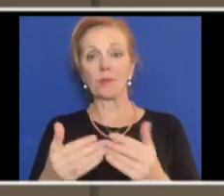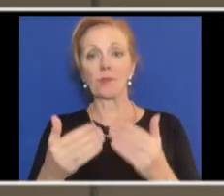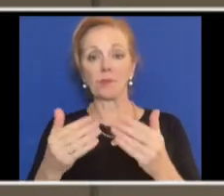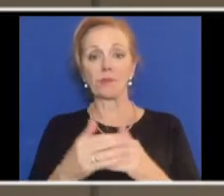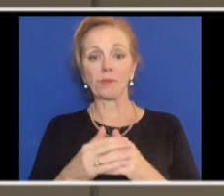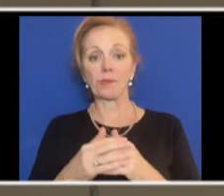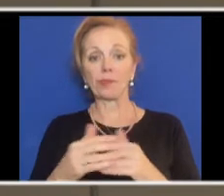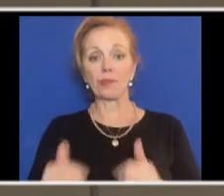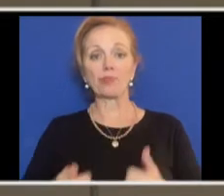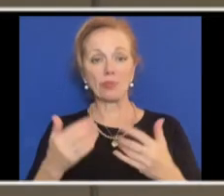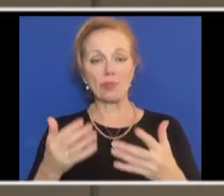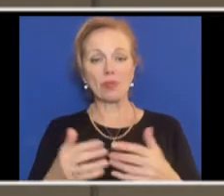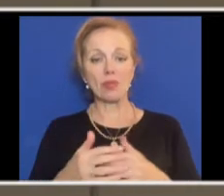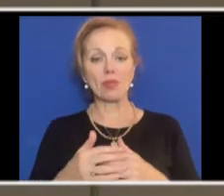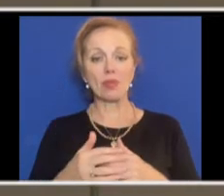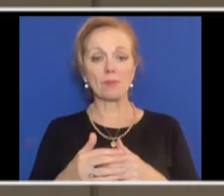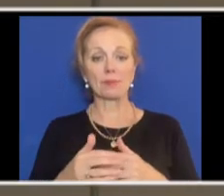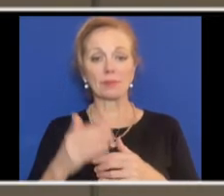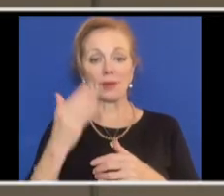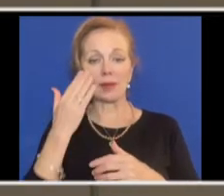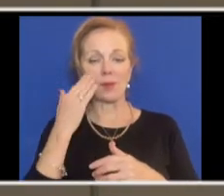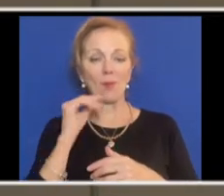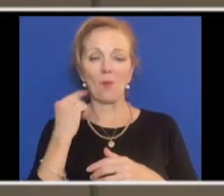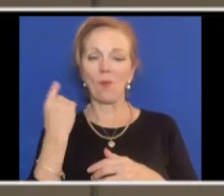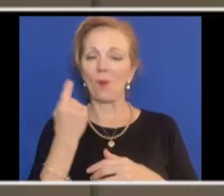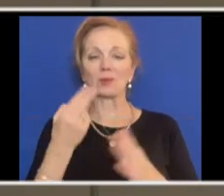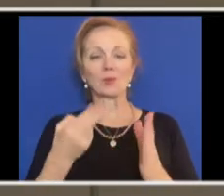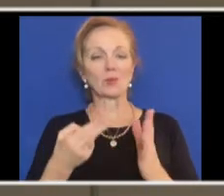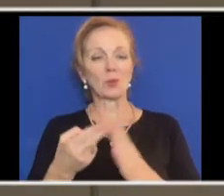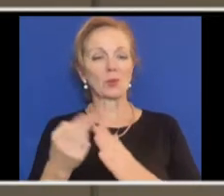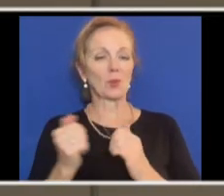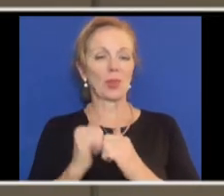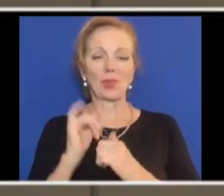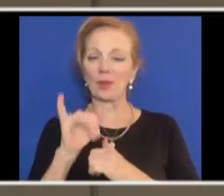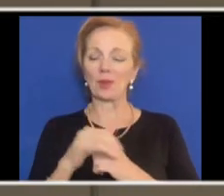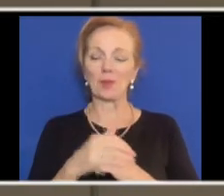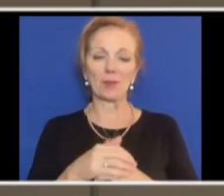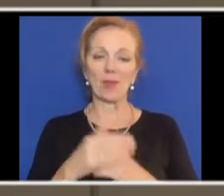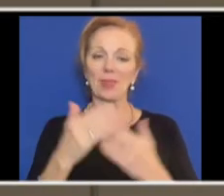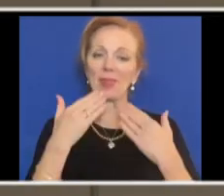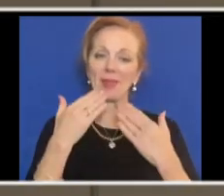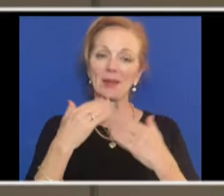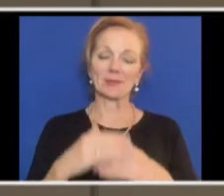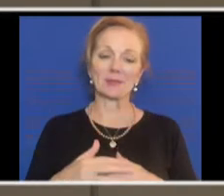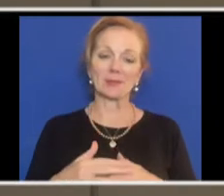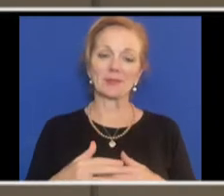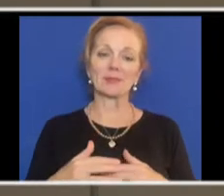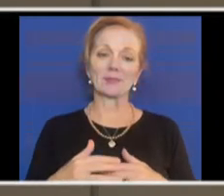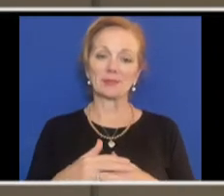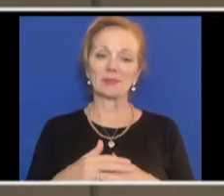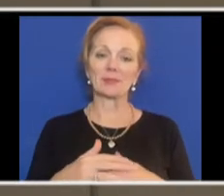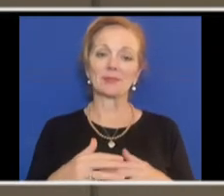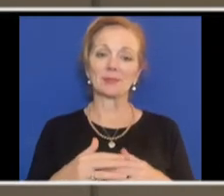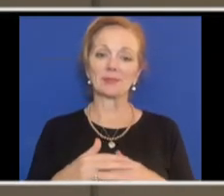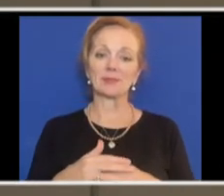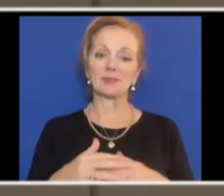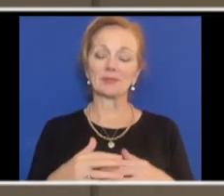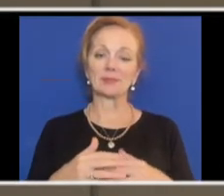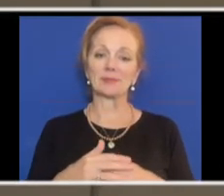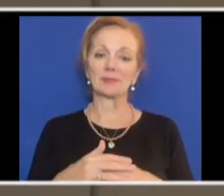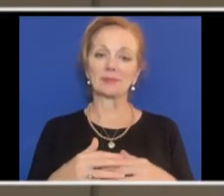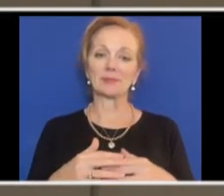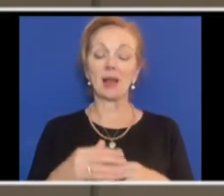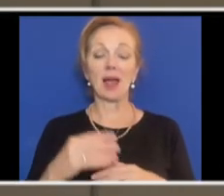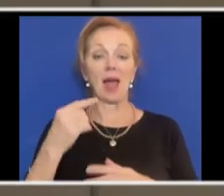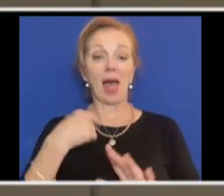residents um you know I've always been truthful with you thank you so um I think that this is